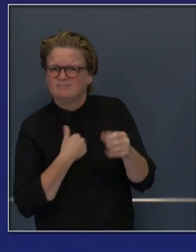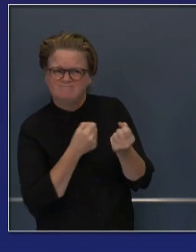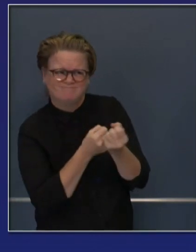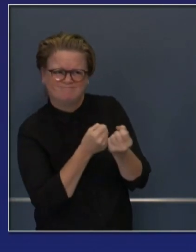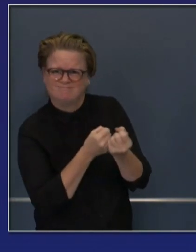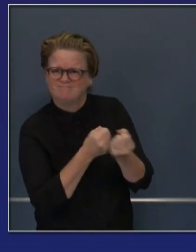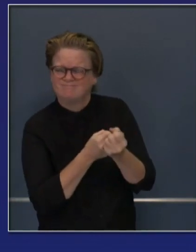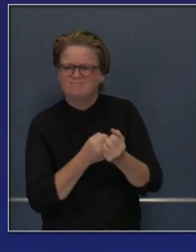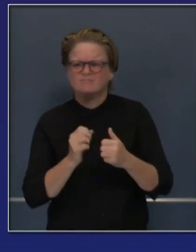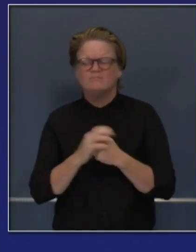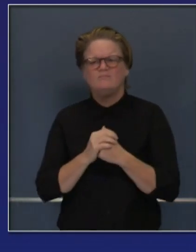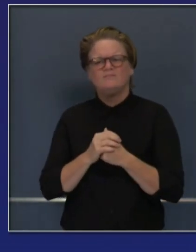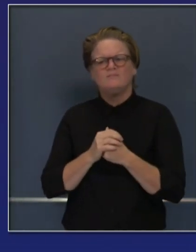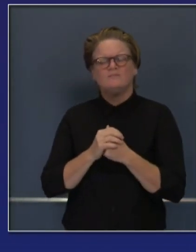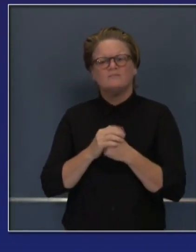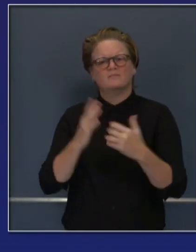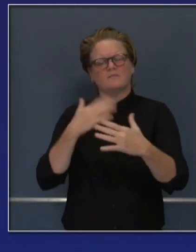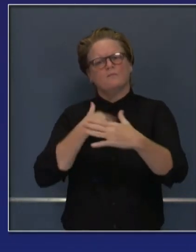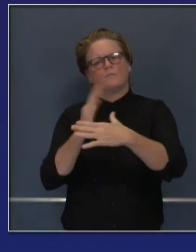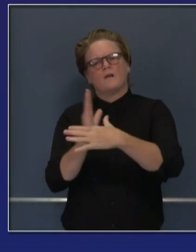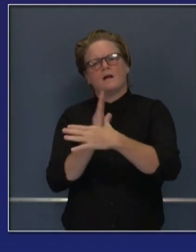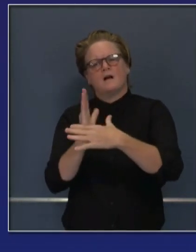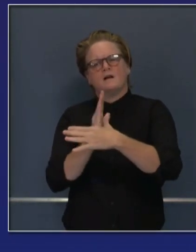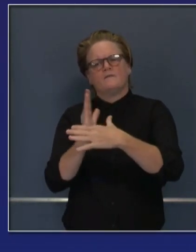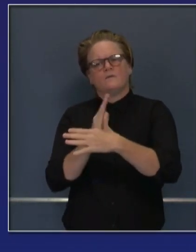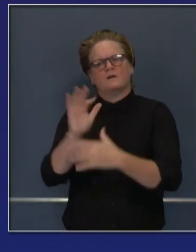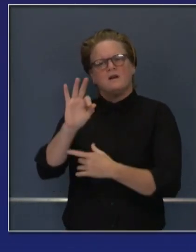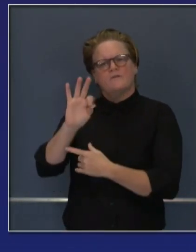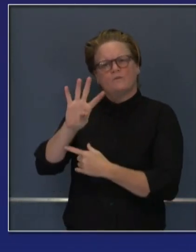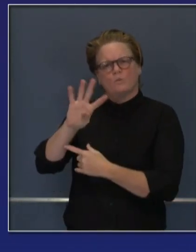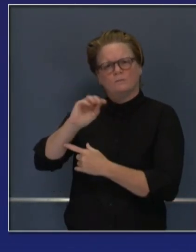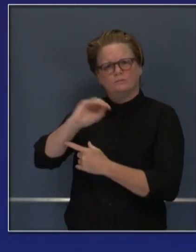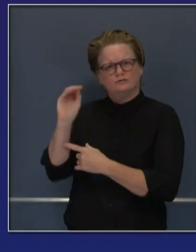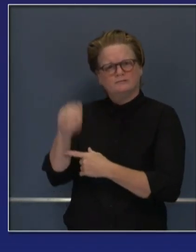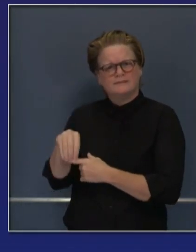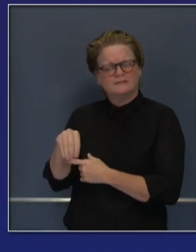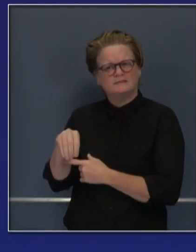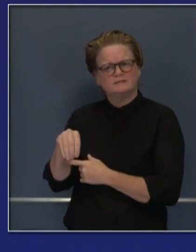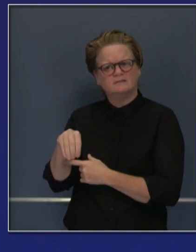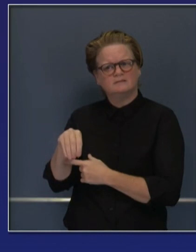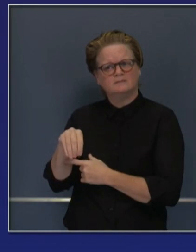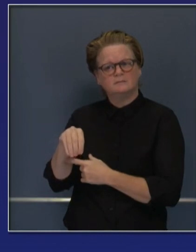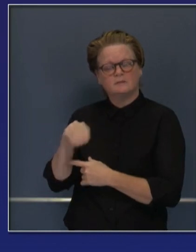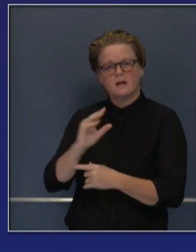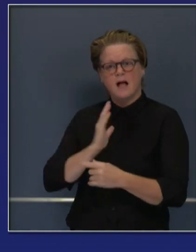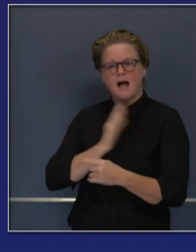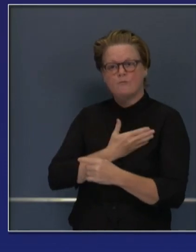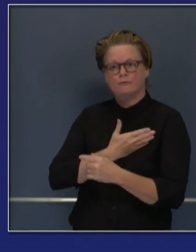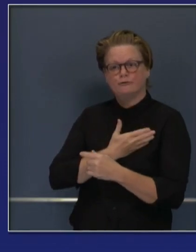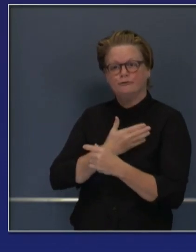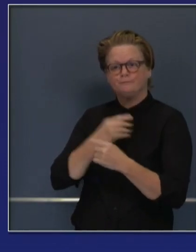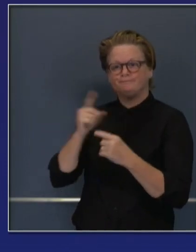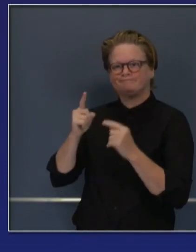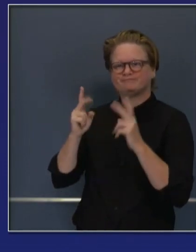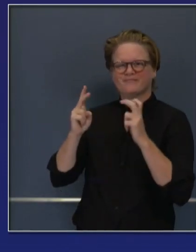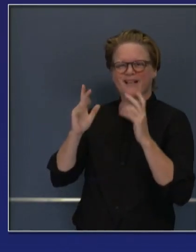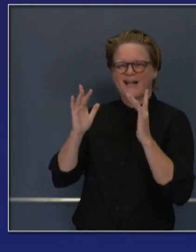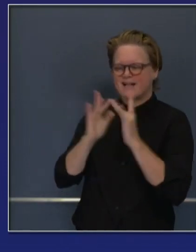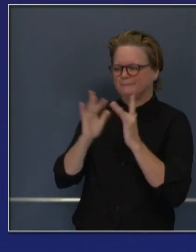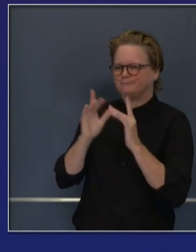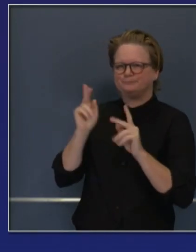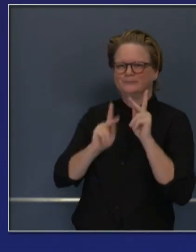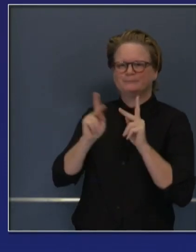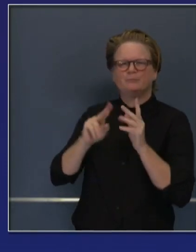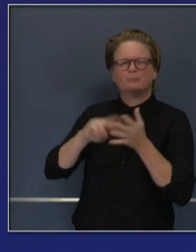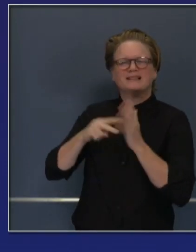of all local health officers are contacting someone who's tested positive in the same day, 95%. And